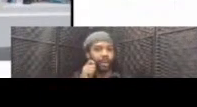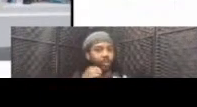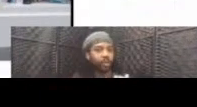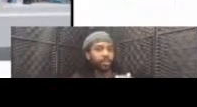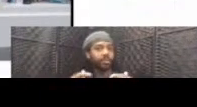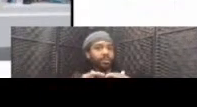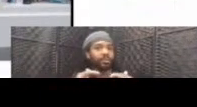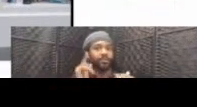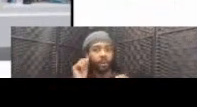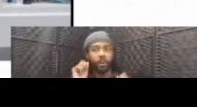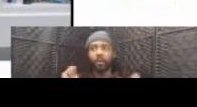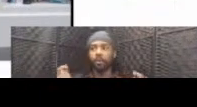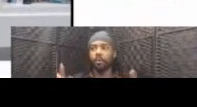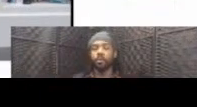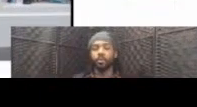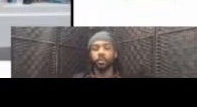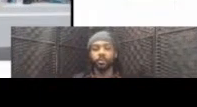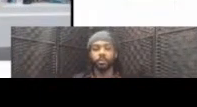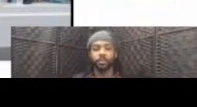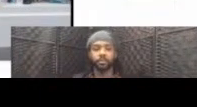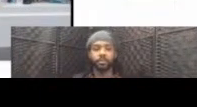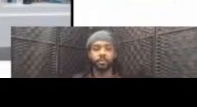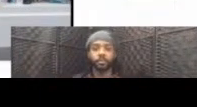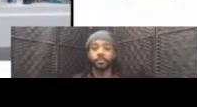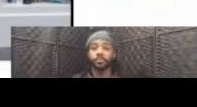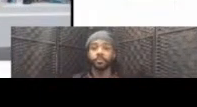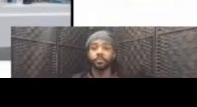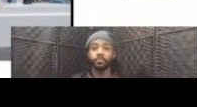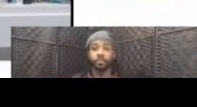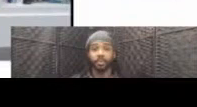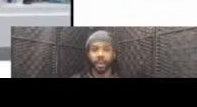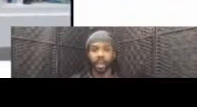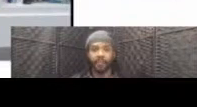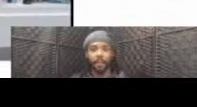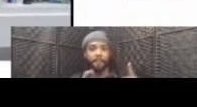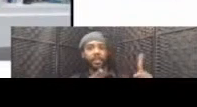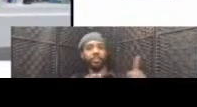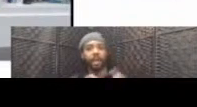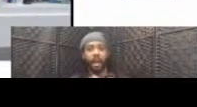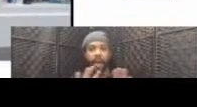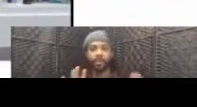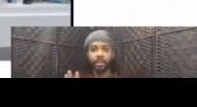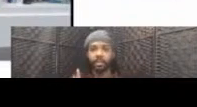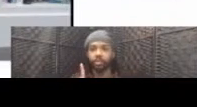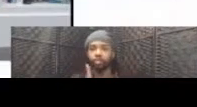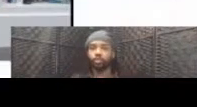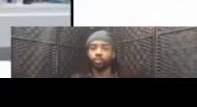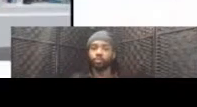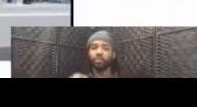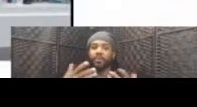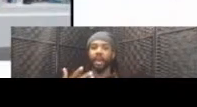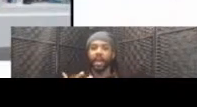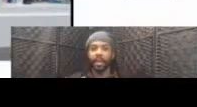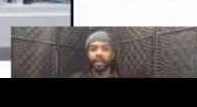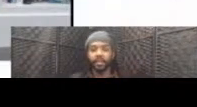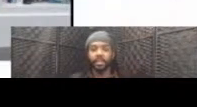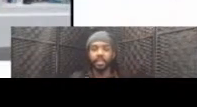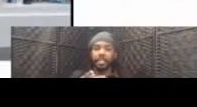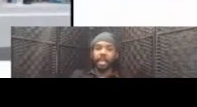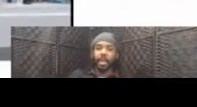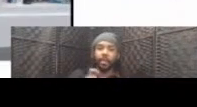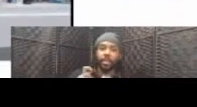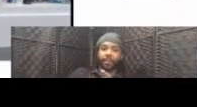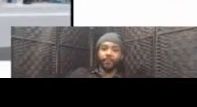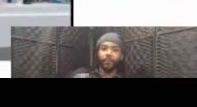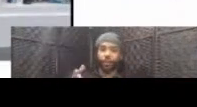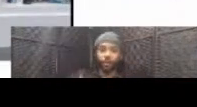all. And so I'm on a mission, obviously, to provide caregivers with